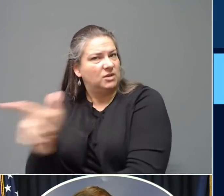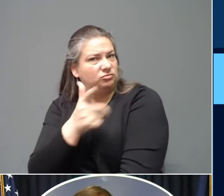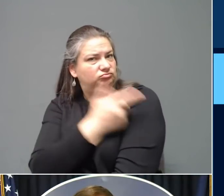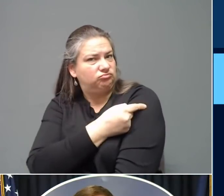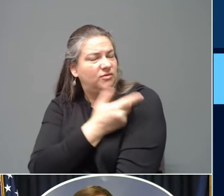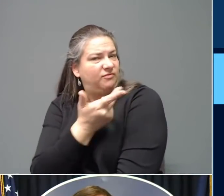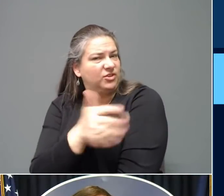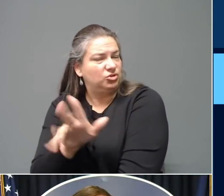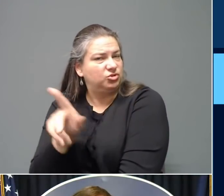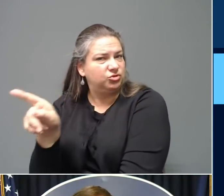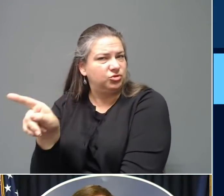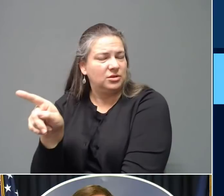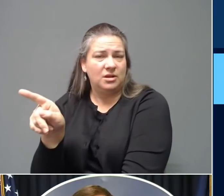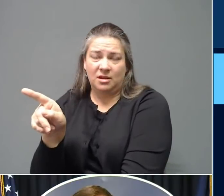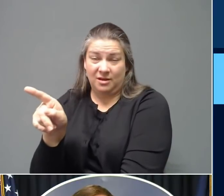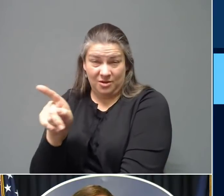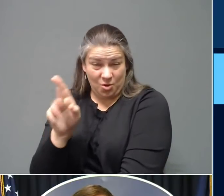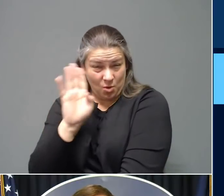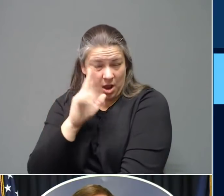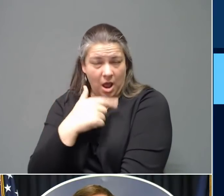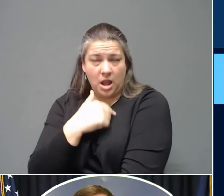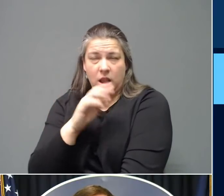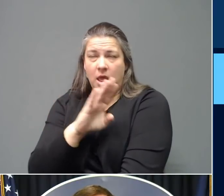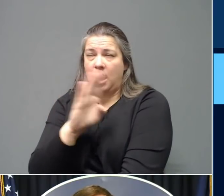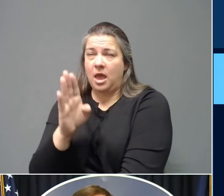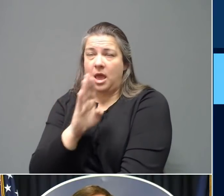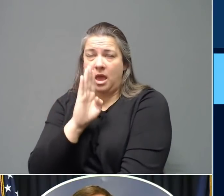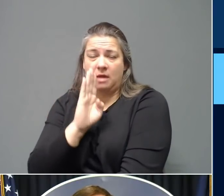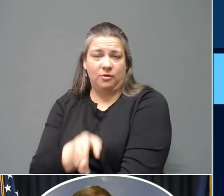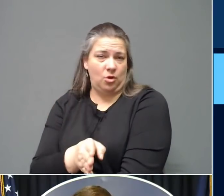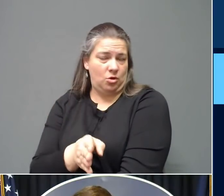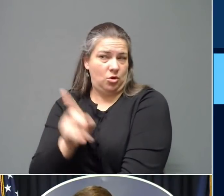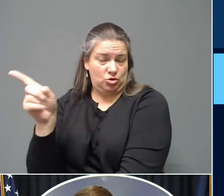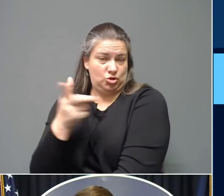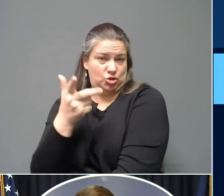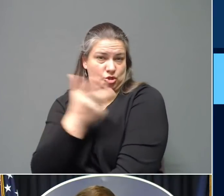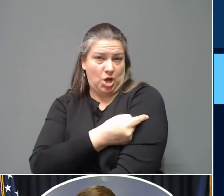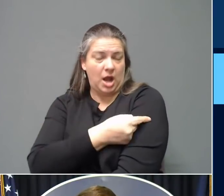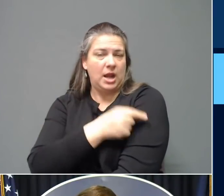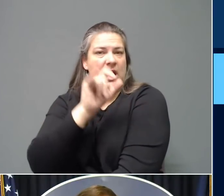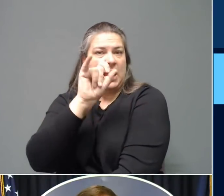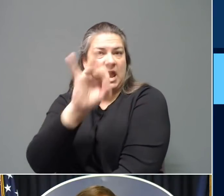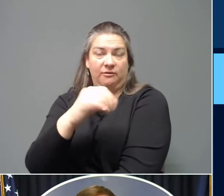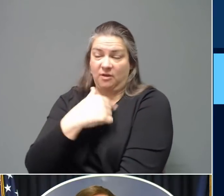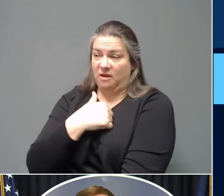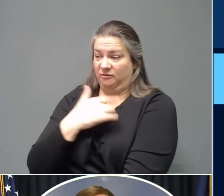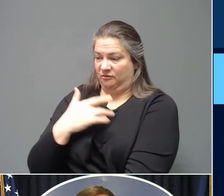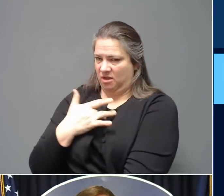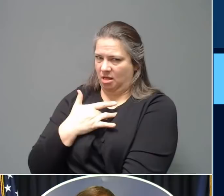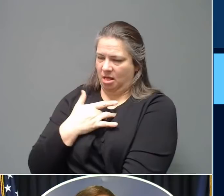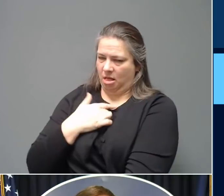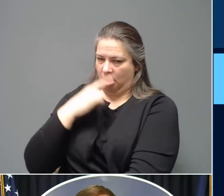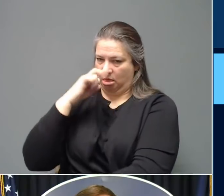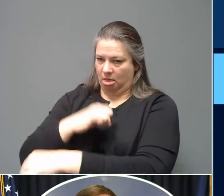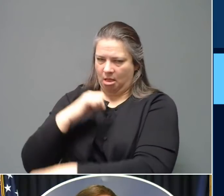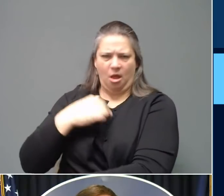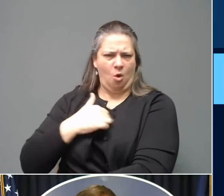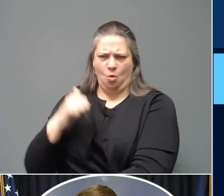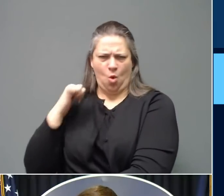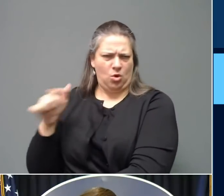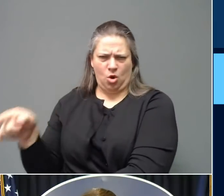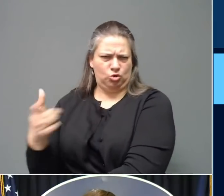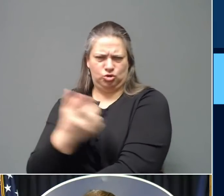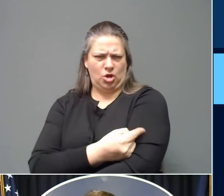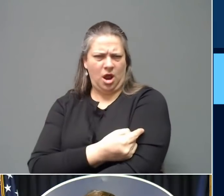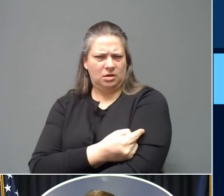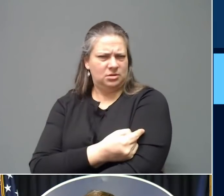I would never have recommended that to her if I did not believe that it was fully safe. We have real vaccine